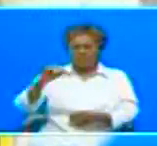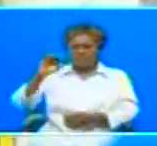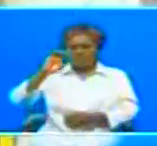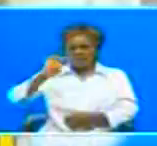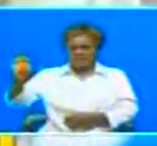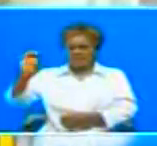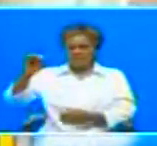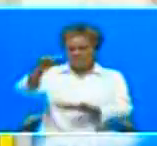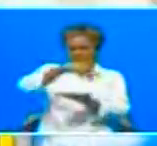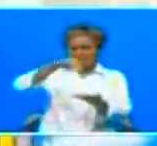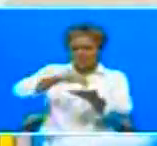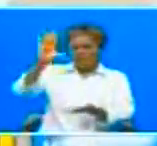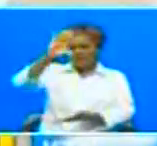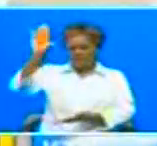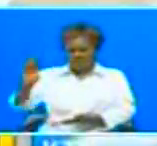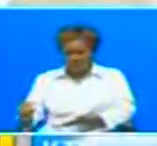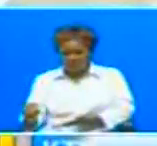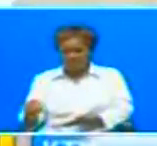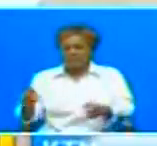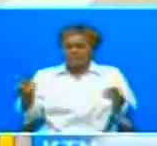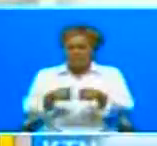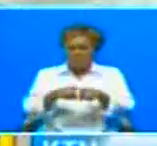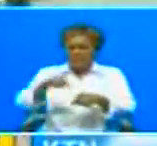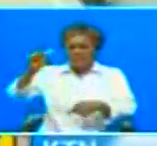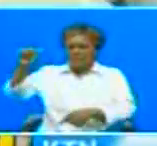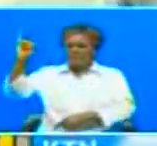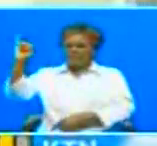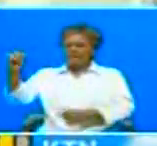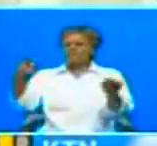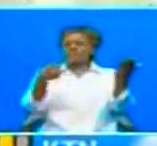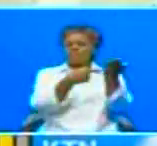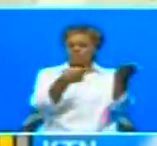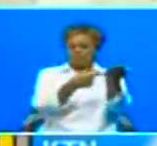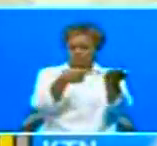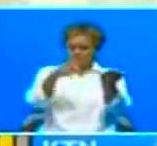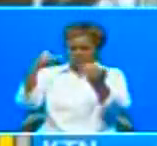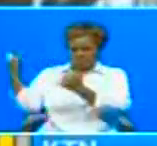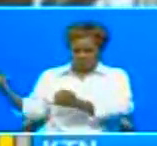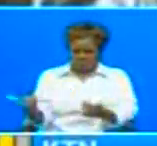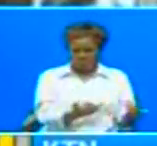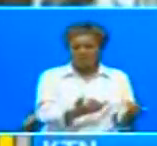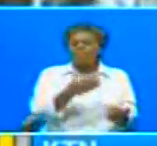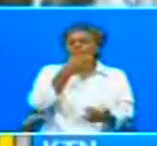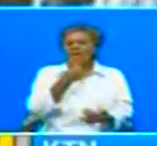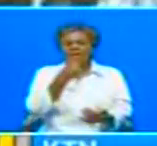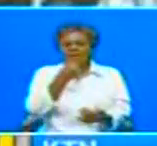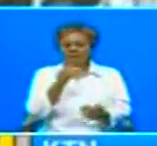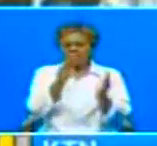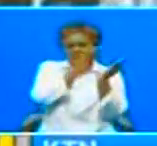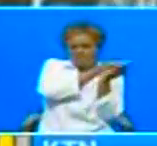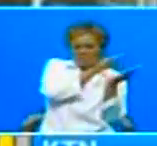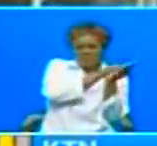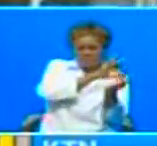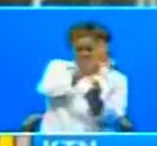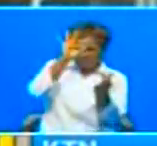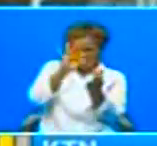Africa. To have embraced the AI technology in poultry breeding, where the male chicken is kept